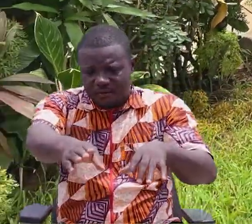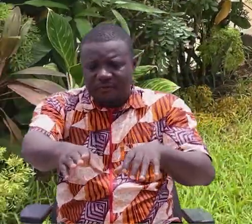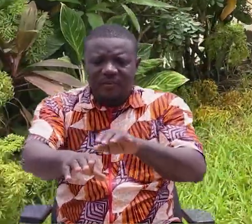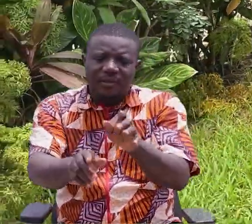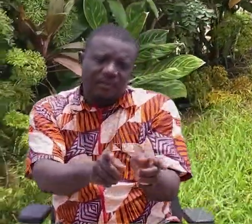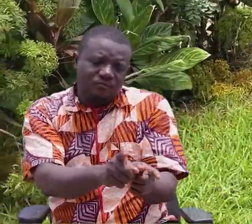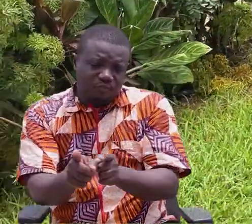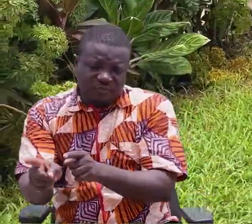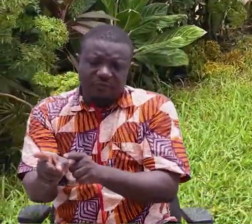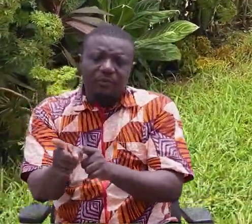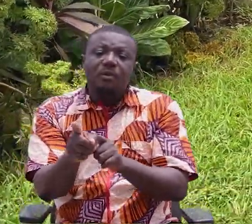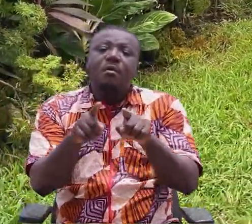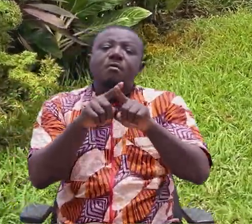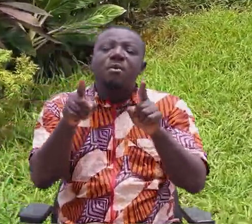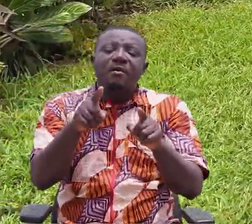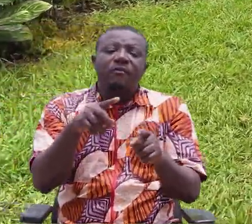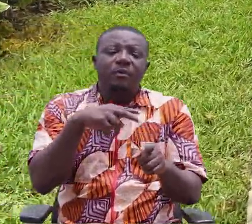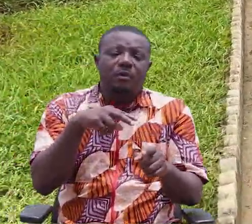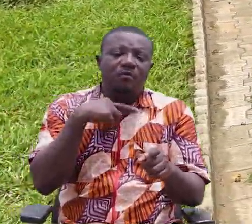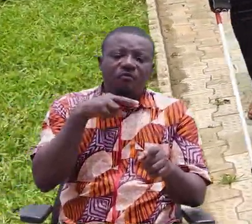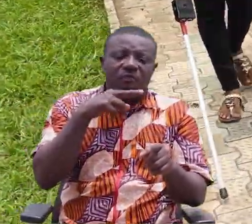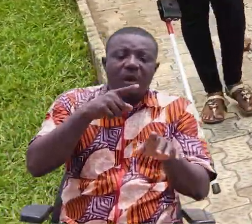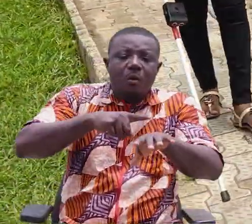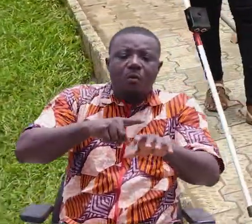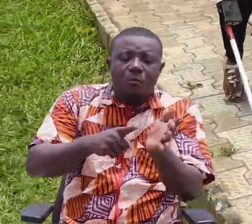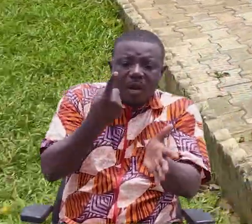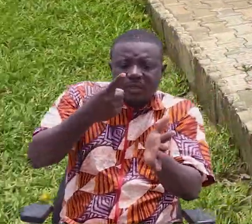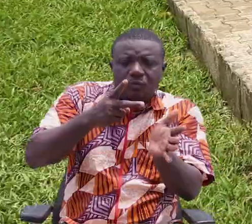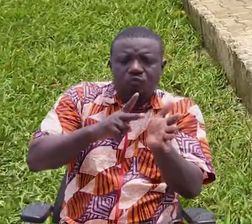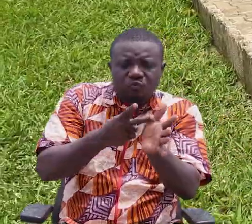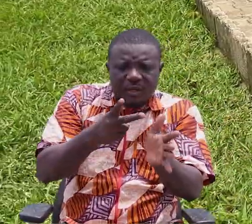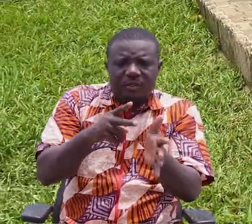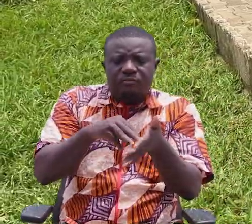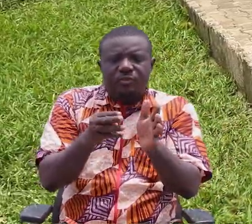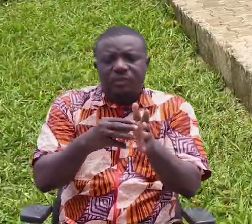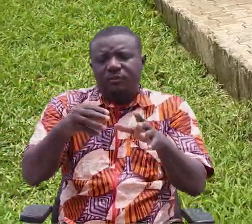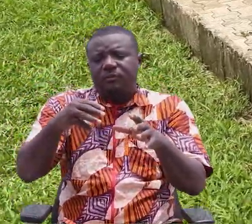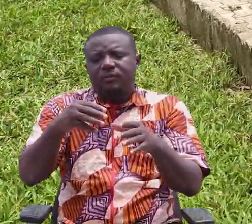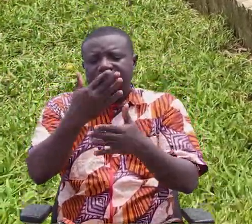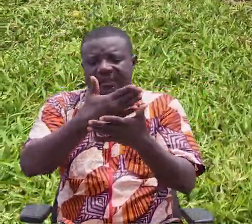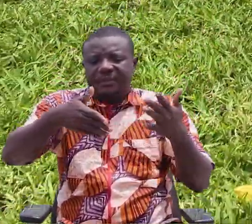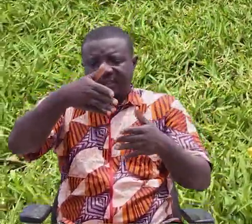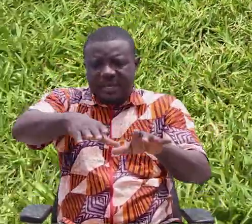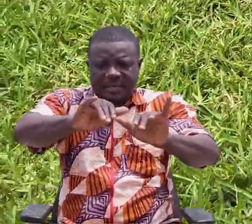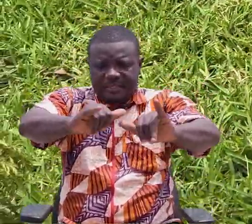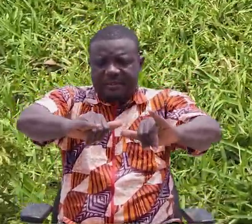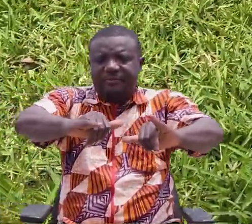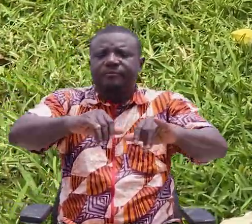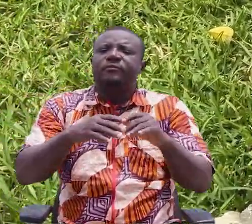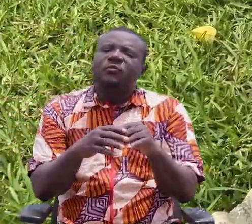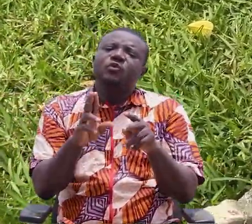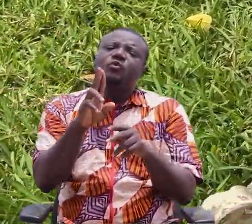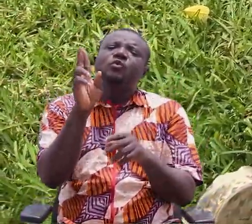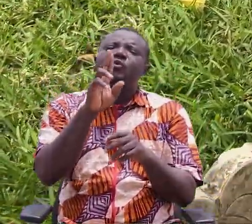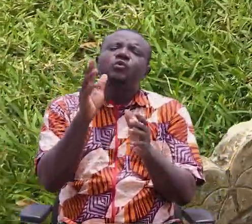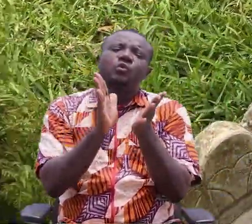are able to move away from the object. I experimented with it on campus for a very long time. And then I realized that